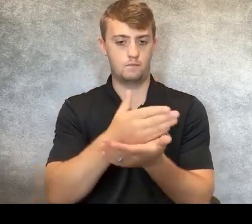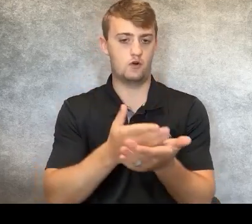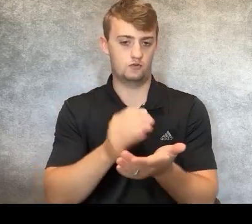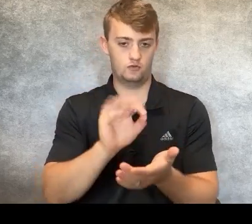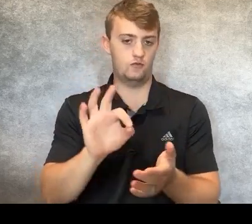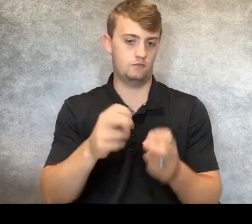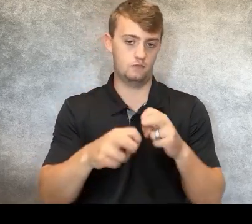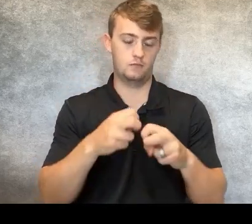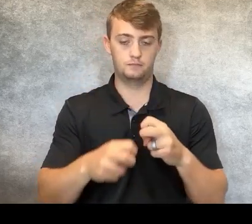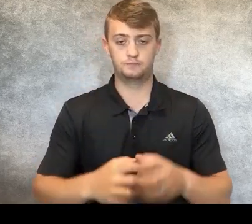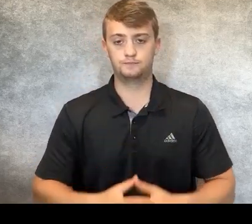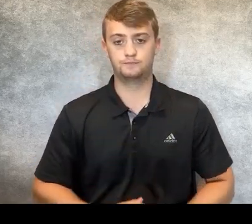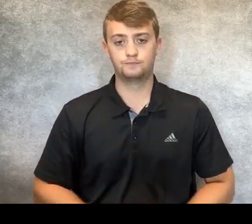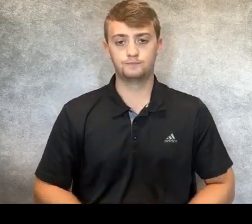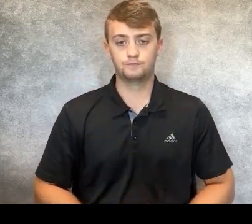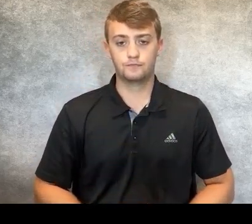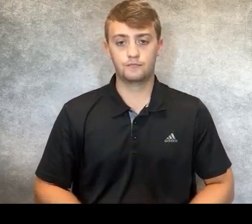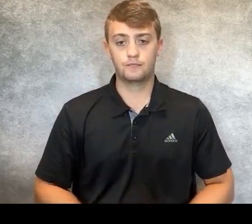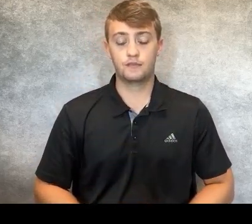of a problem.